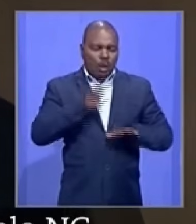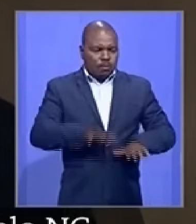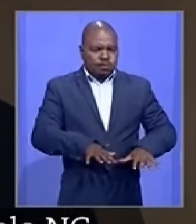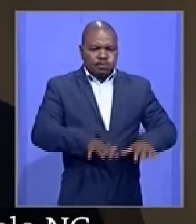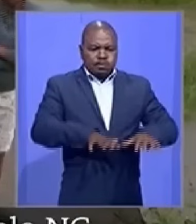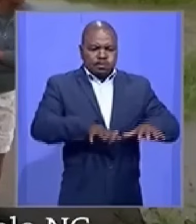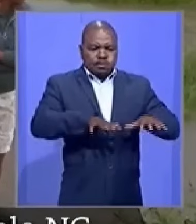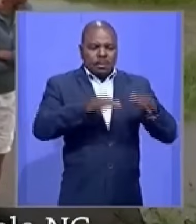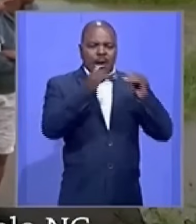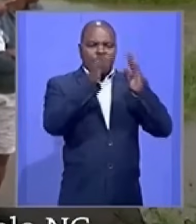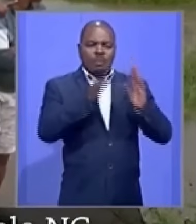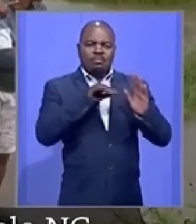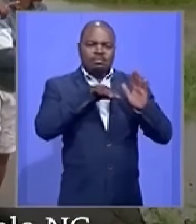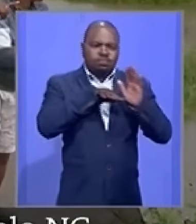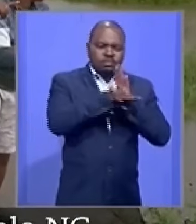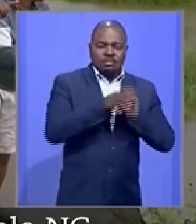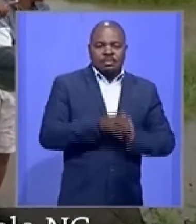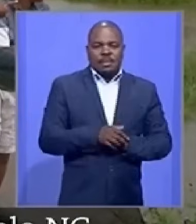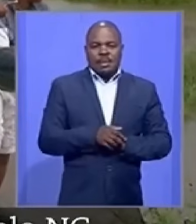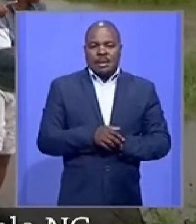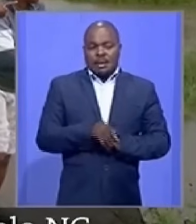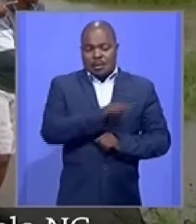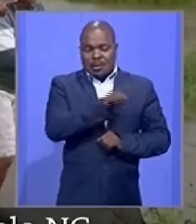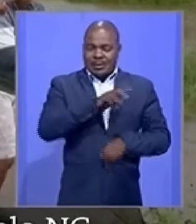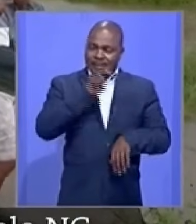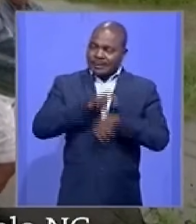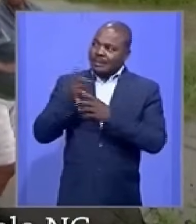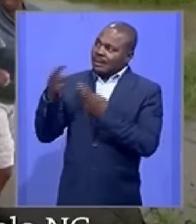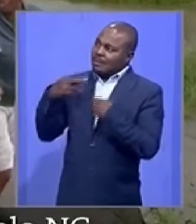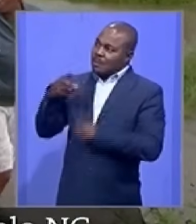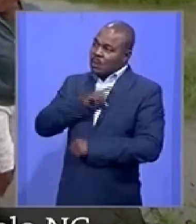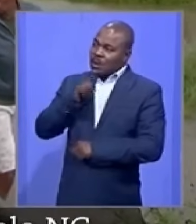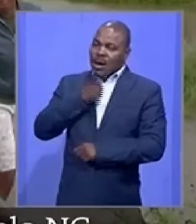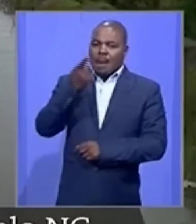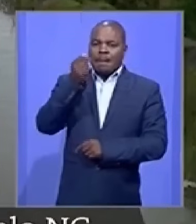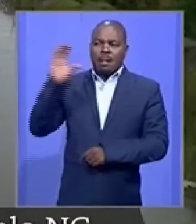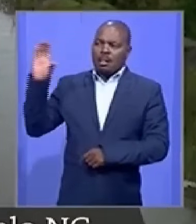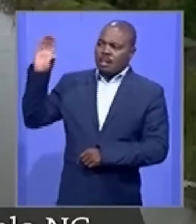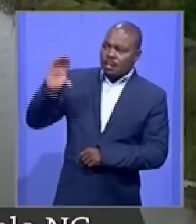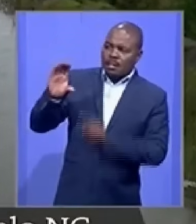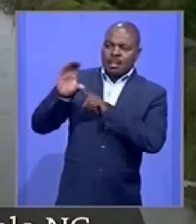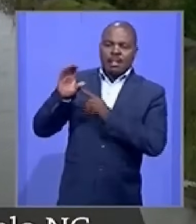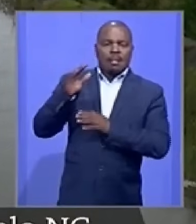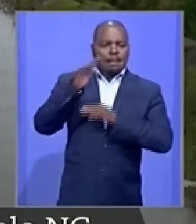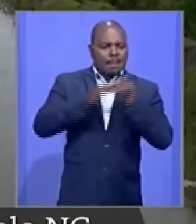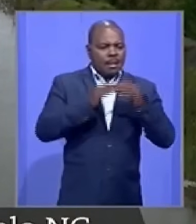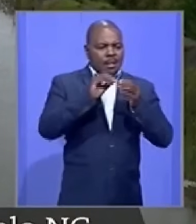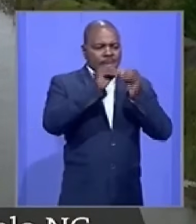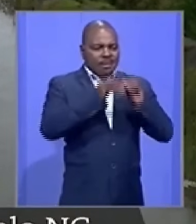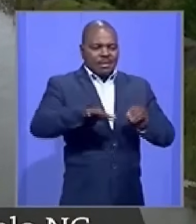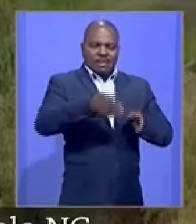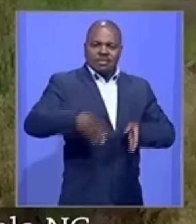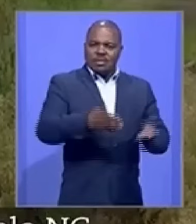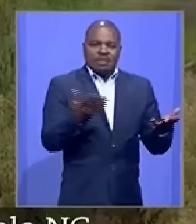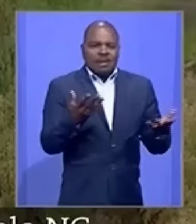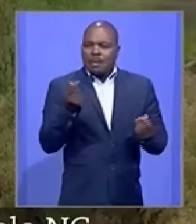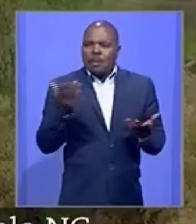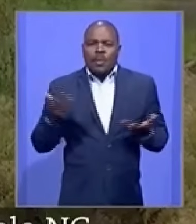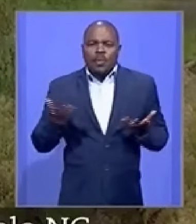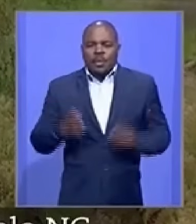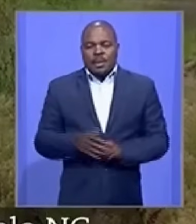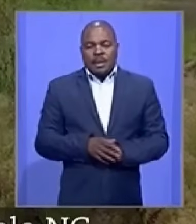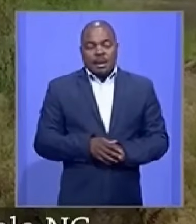mo diantlhomong. Ba hlalosa ha ba batla dikarabo ka tjhelete e ileng ya tsetelwa ntjhafatsong ya molapo ona. Ba